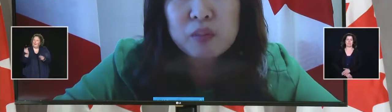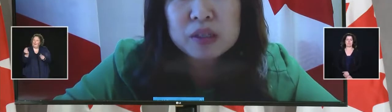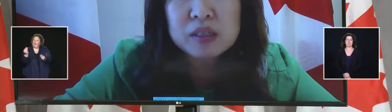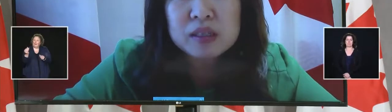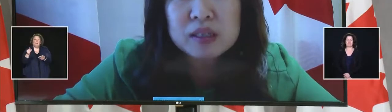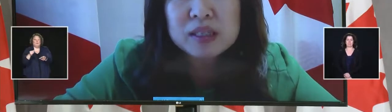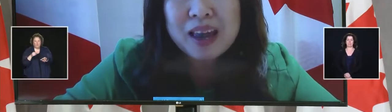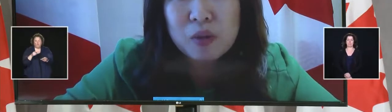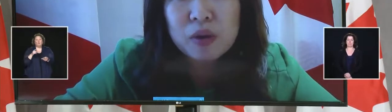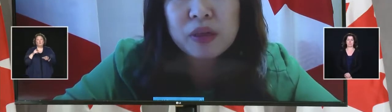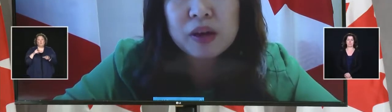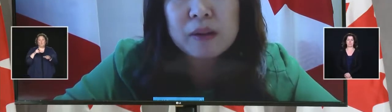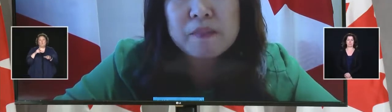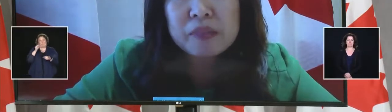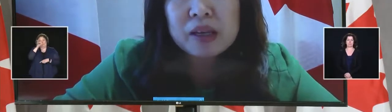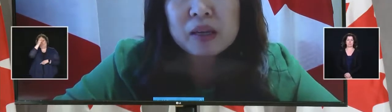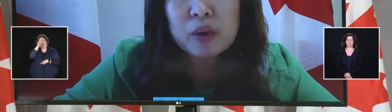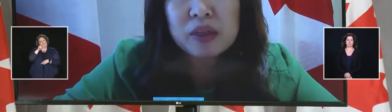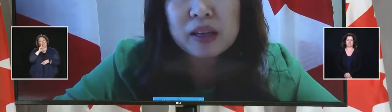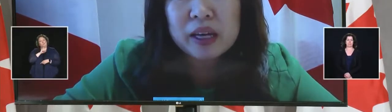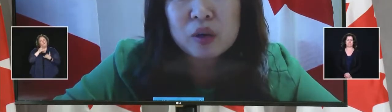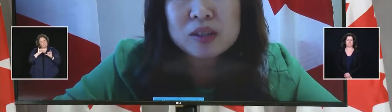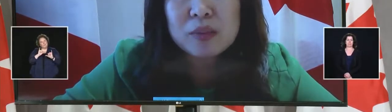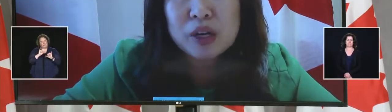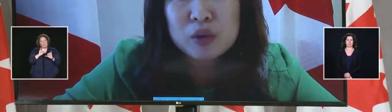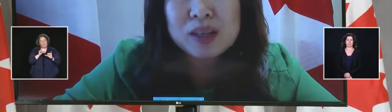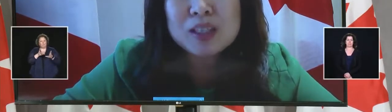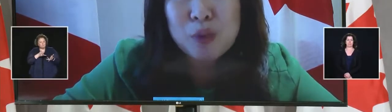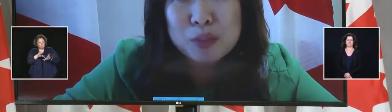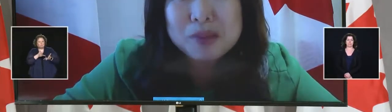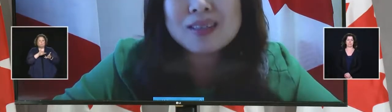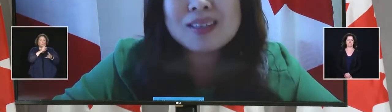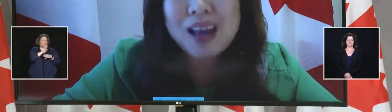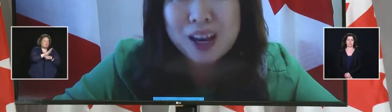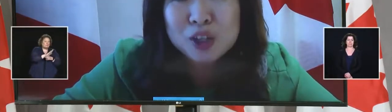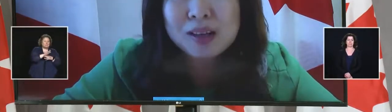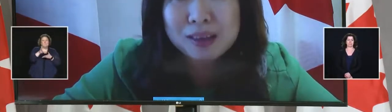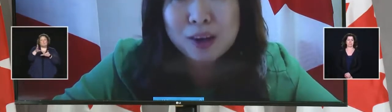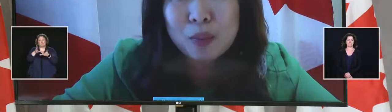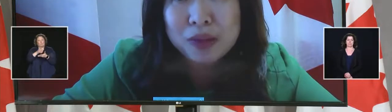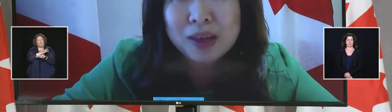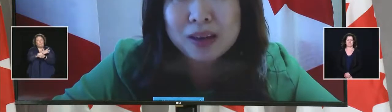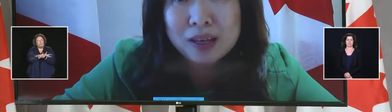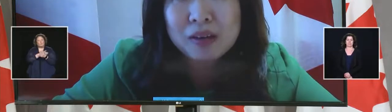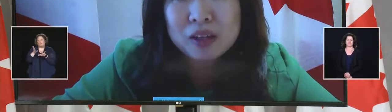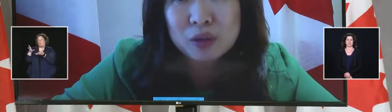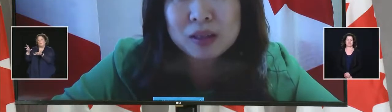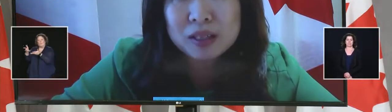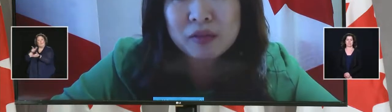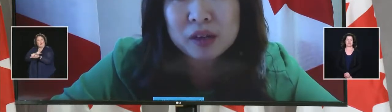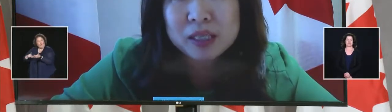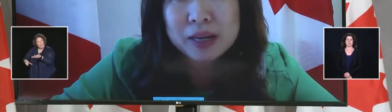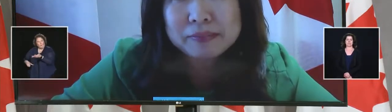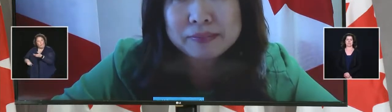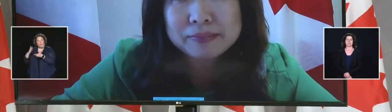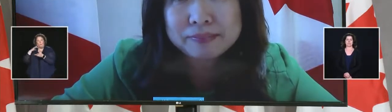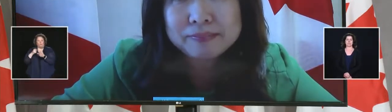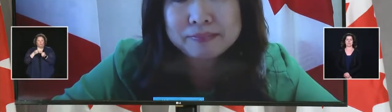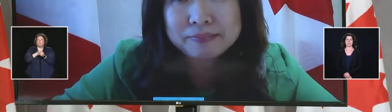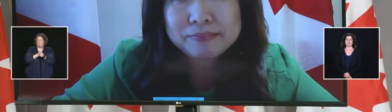and with businesses and with the landlords to make sure that small businesses actually get the help that they need during this difficult